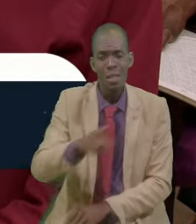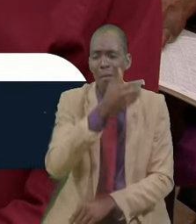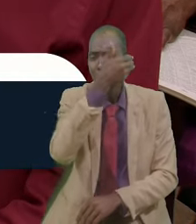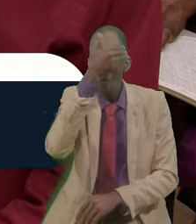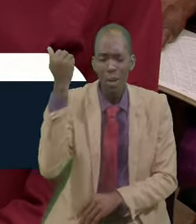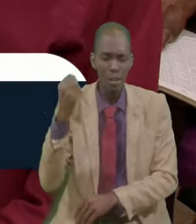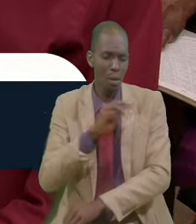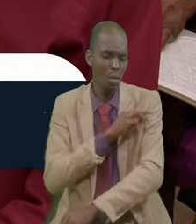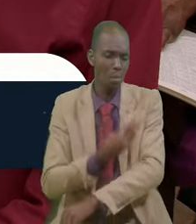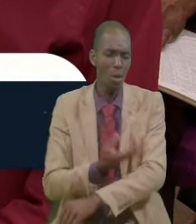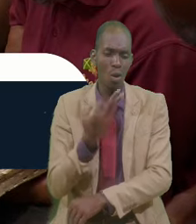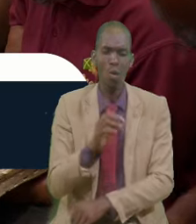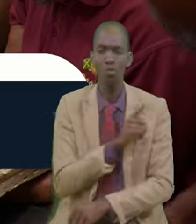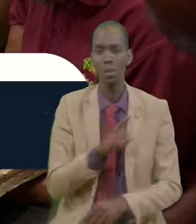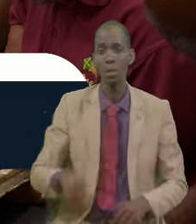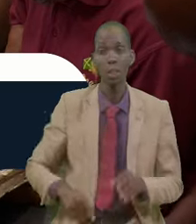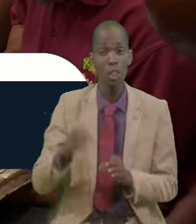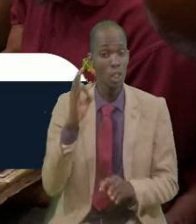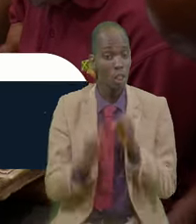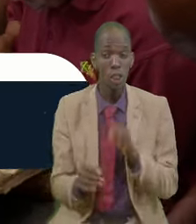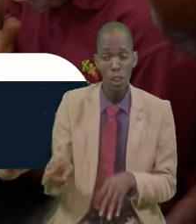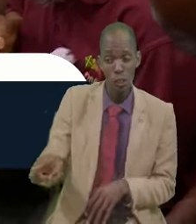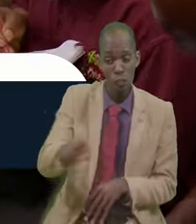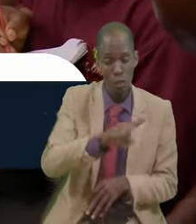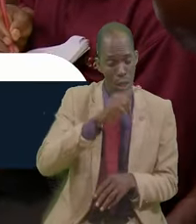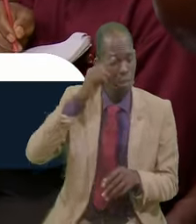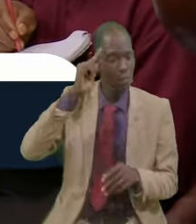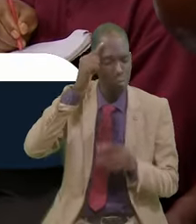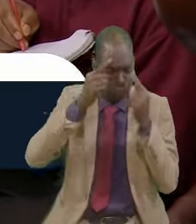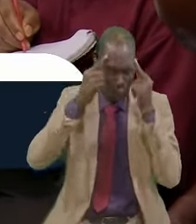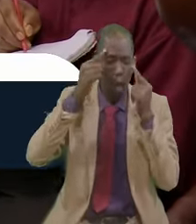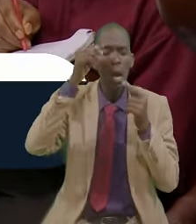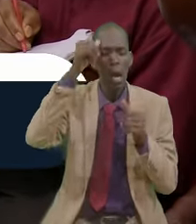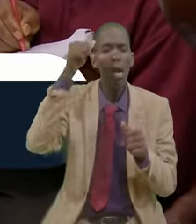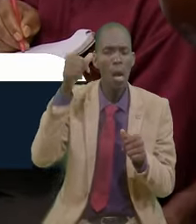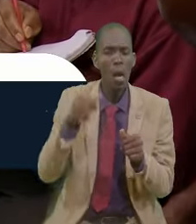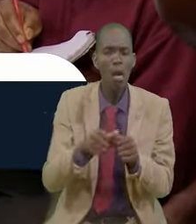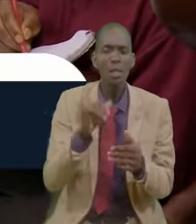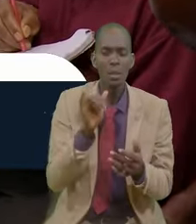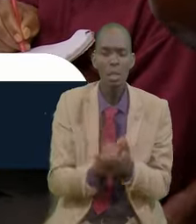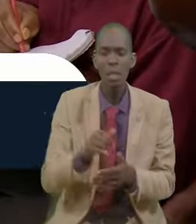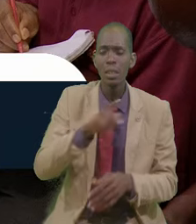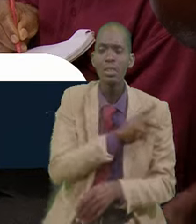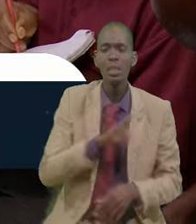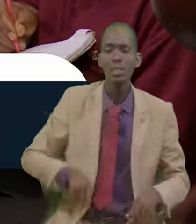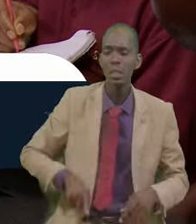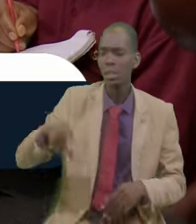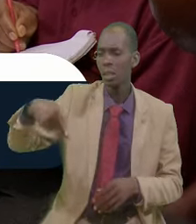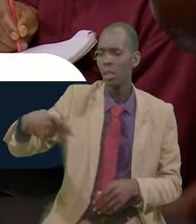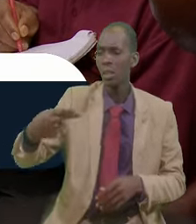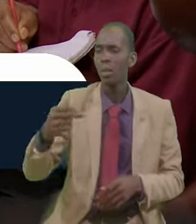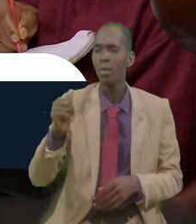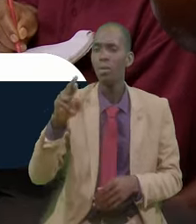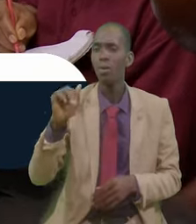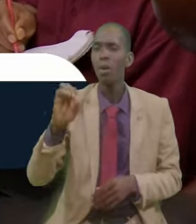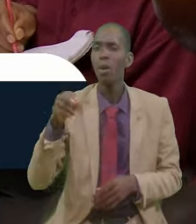the Lord. If they were able to think, they remember that Pharaoh is more than a giant. The magicians of Egypt